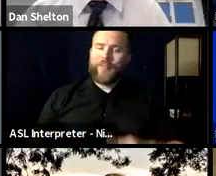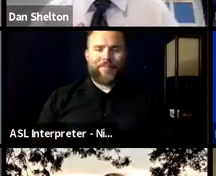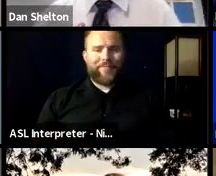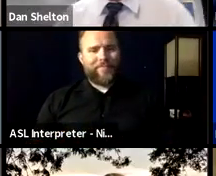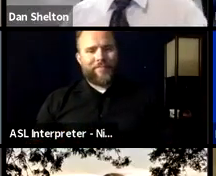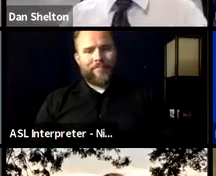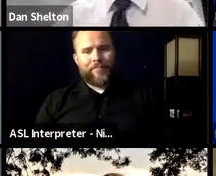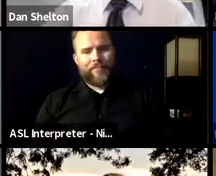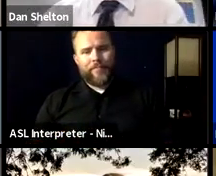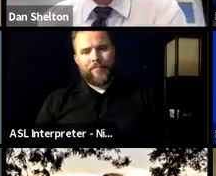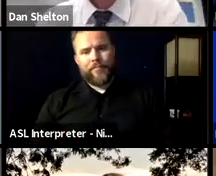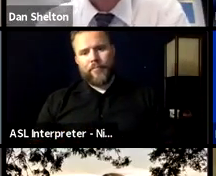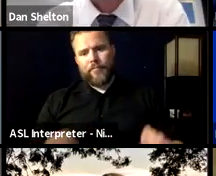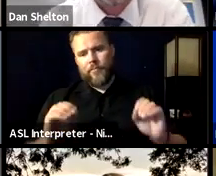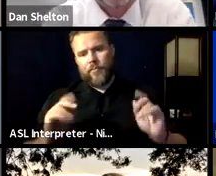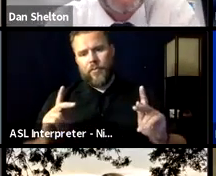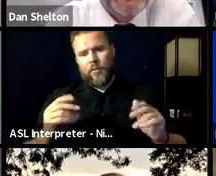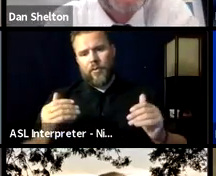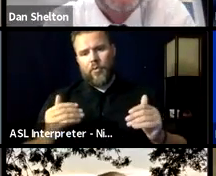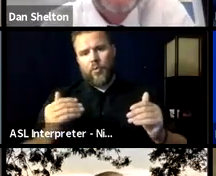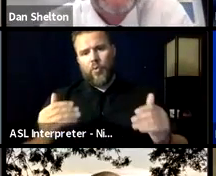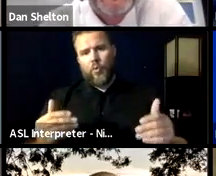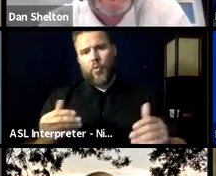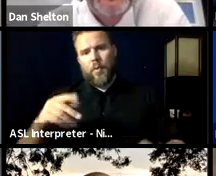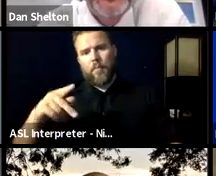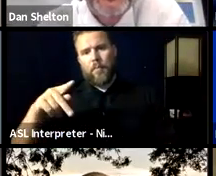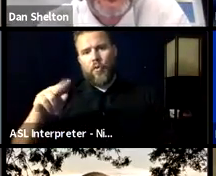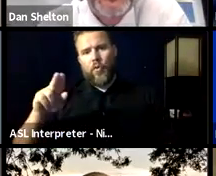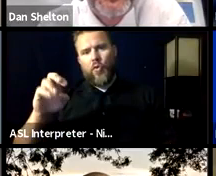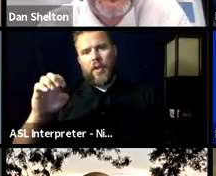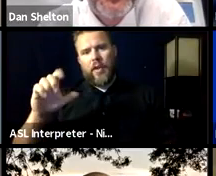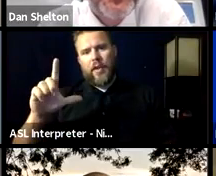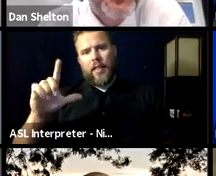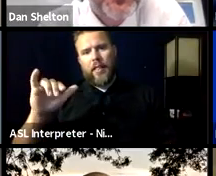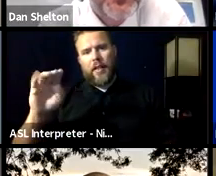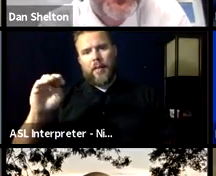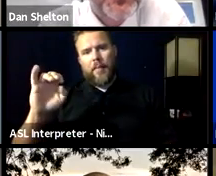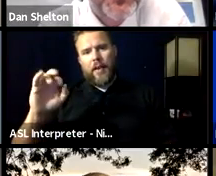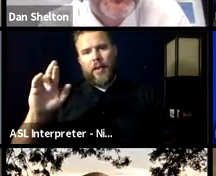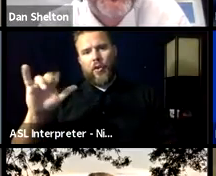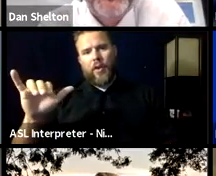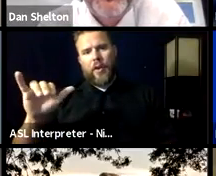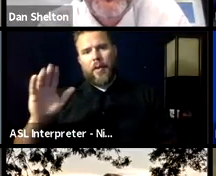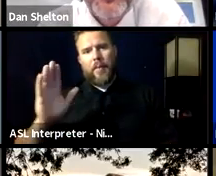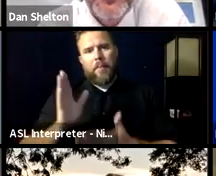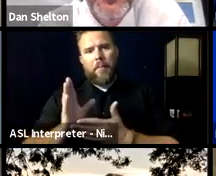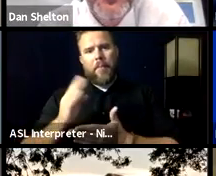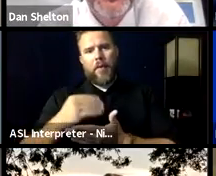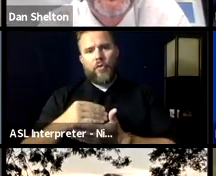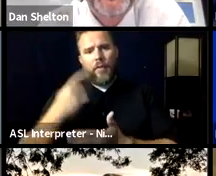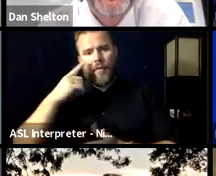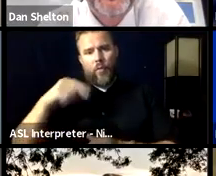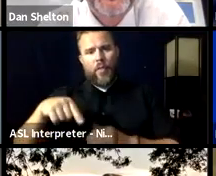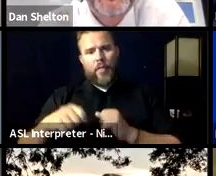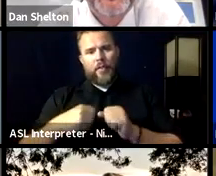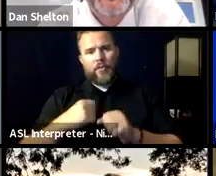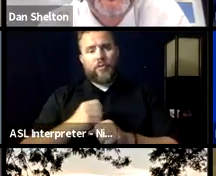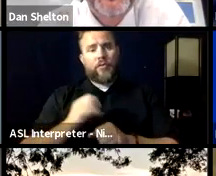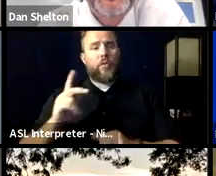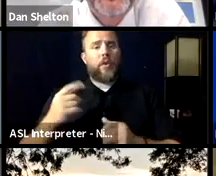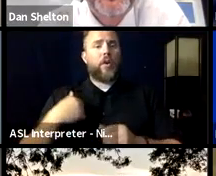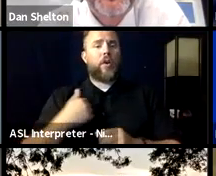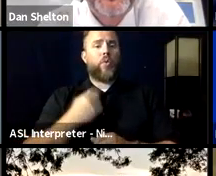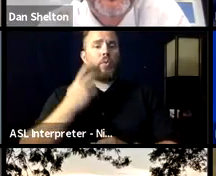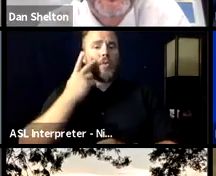right, on to the preliminary budget for fiscal year 2021. All right, Mr. Goff, would you bring up the PowerPoint or